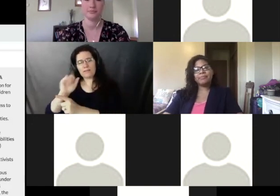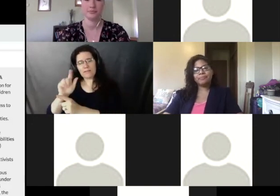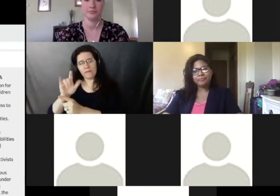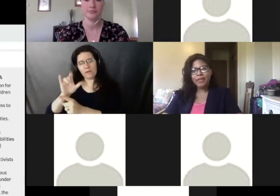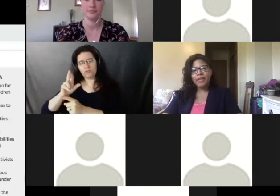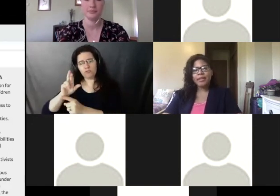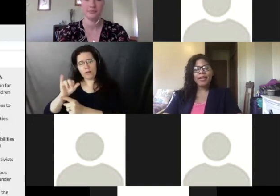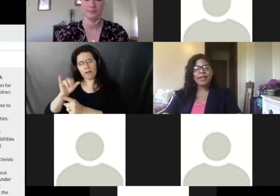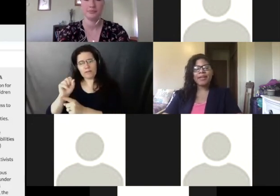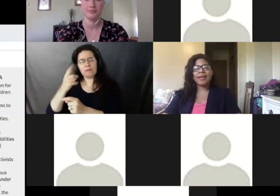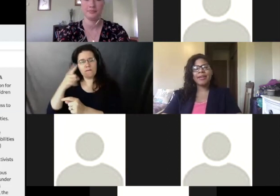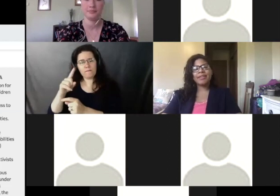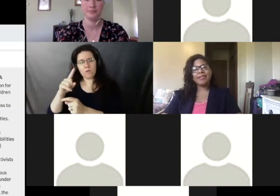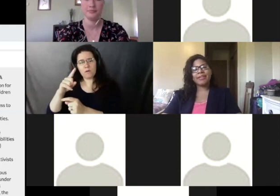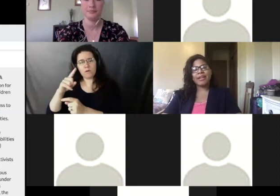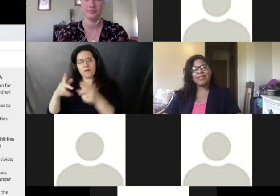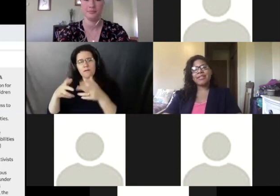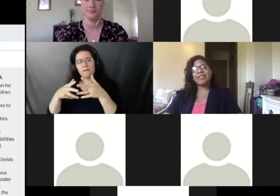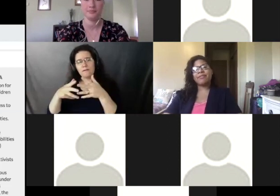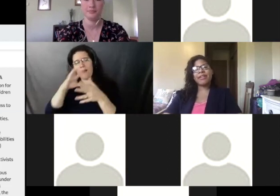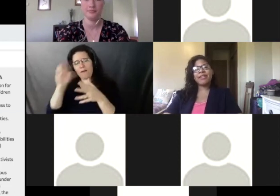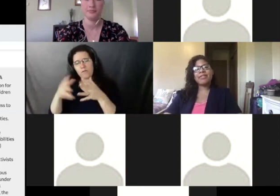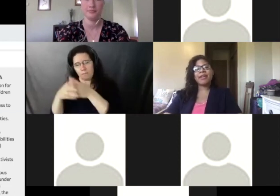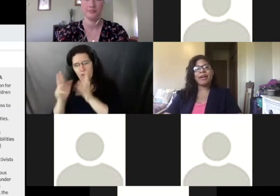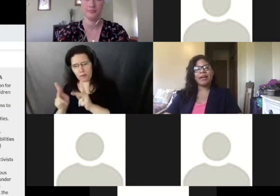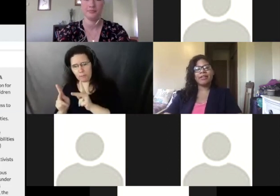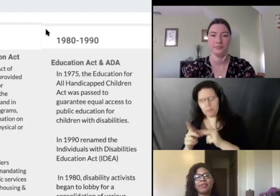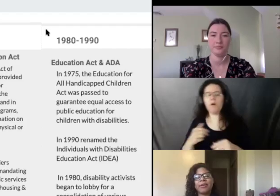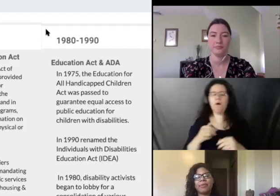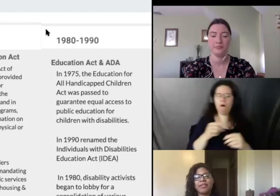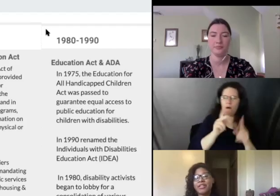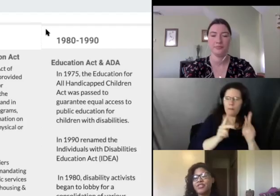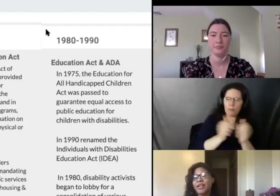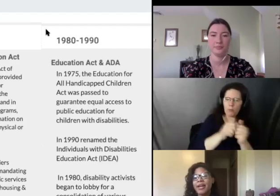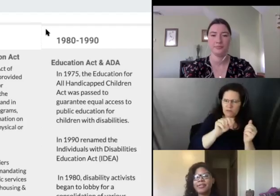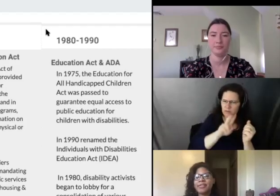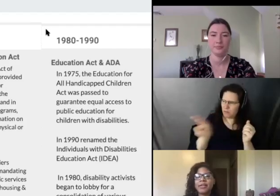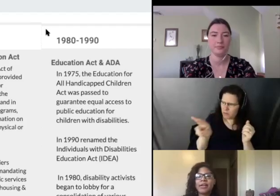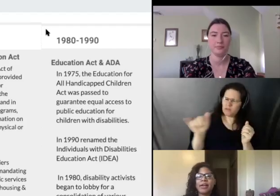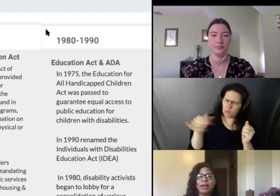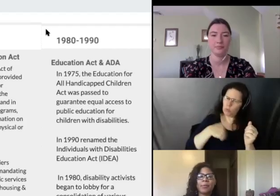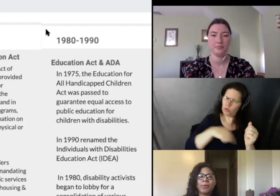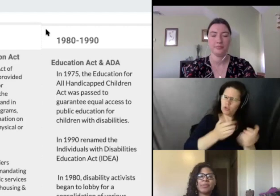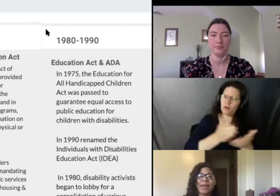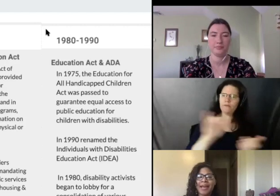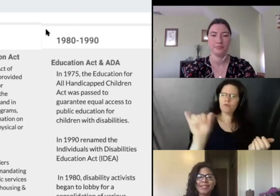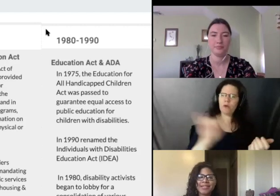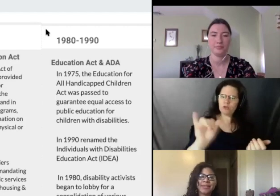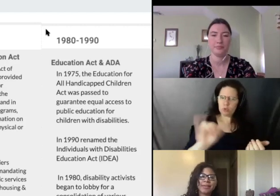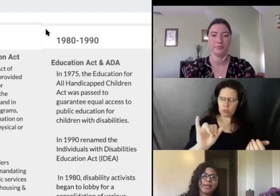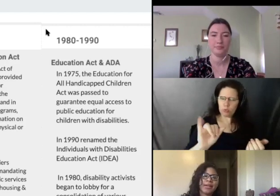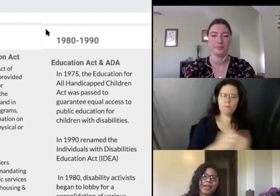Americans. Then, during the 1970s, the Rehabilitation Act was